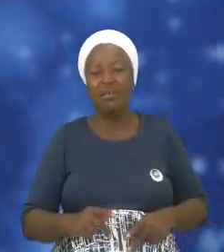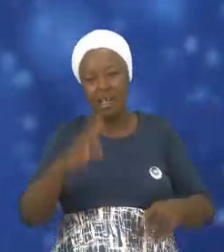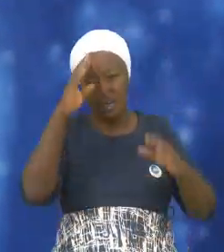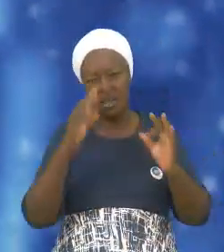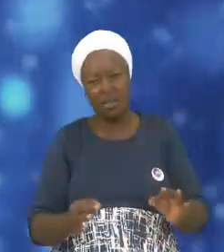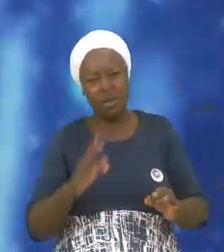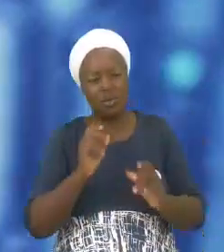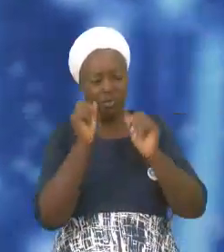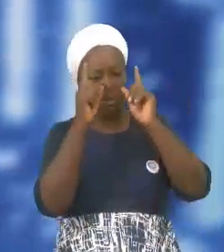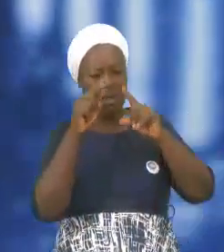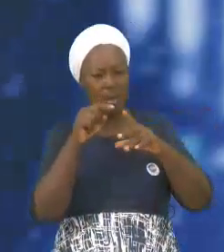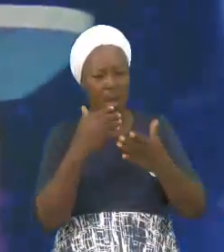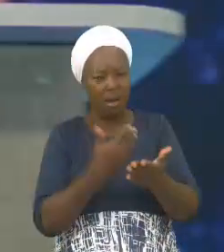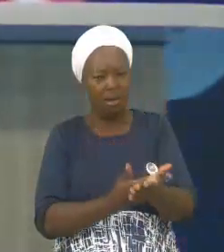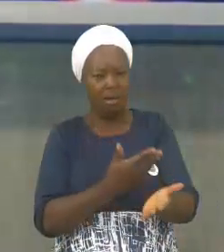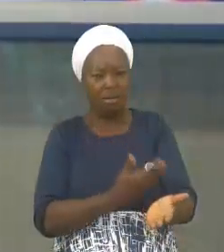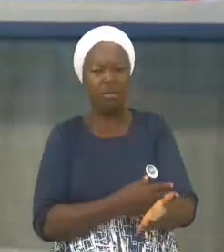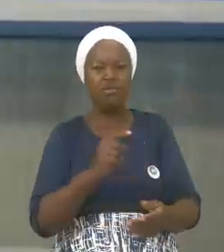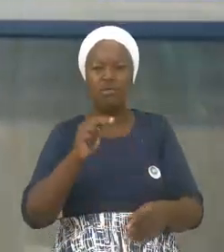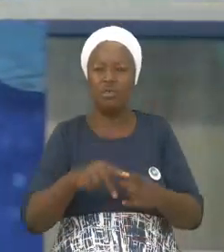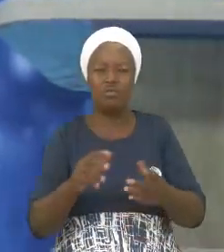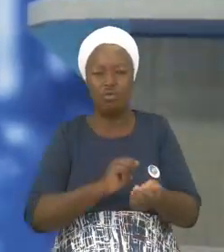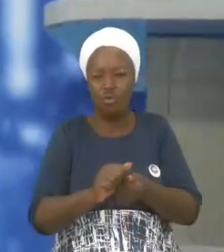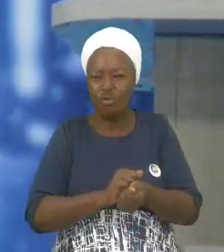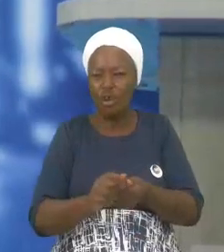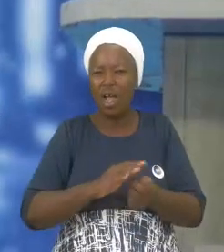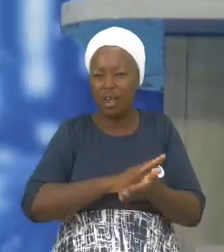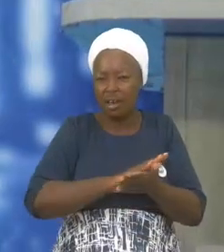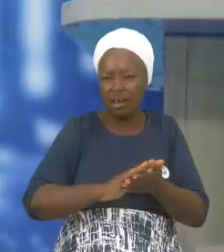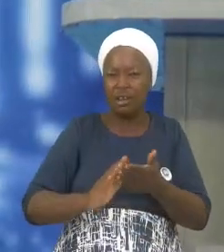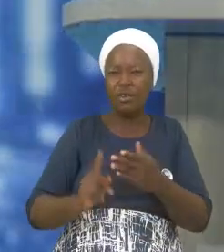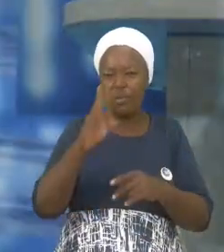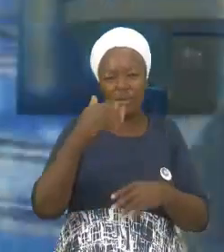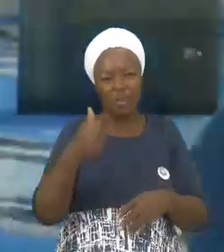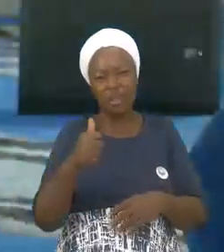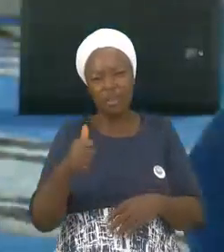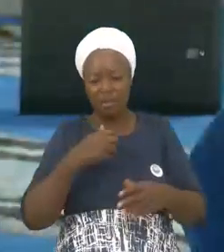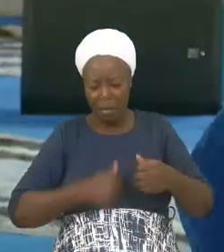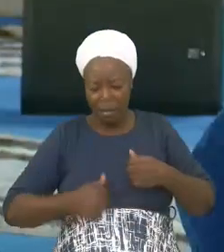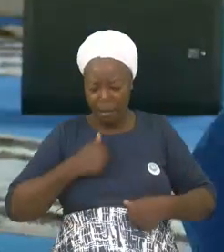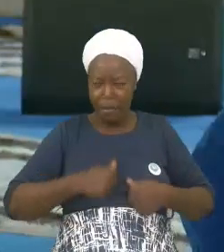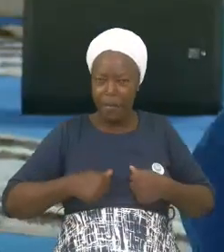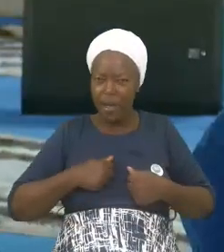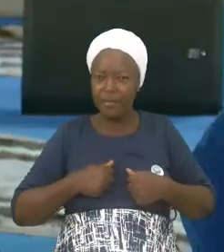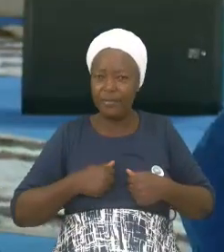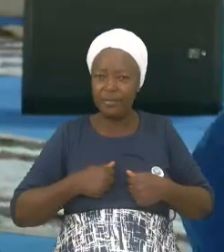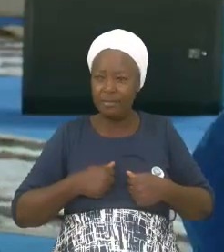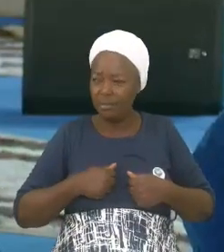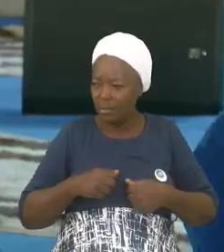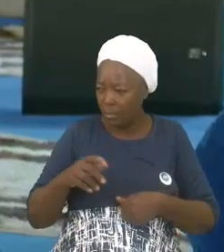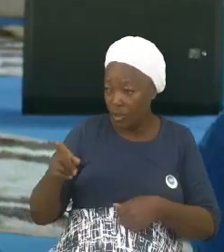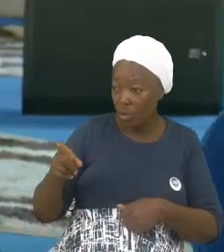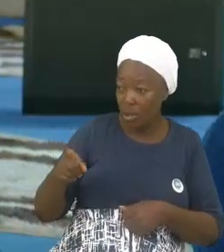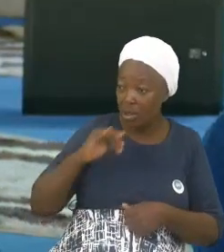the morning, you need to wash, and you need to clean up yourself. If he washes, then I'll go to